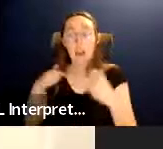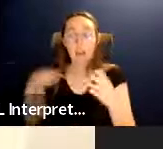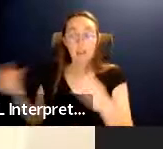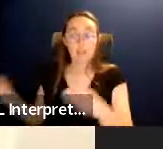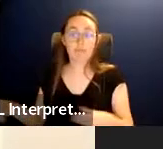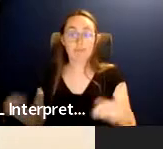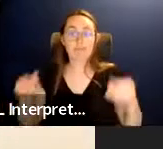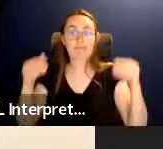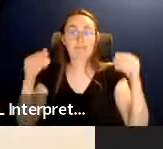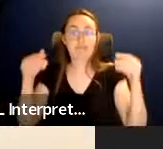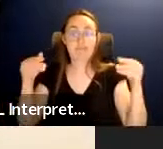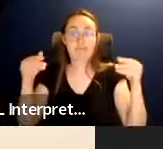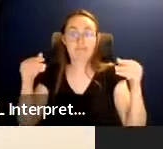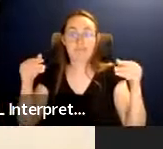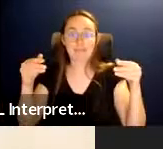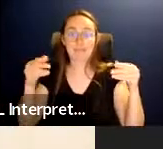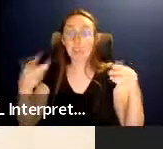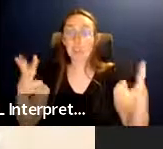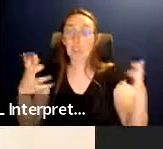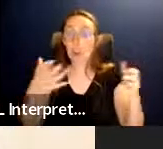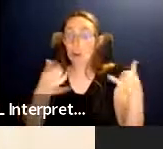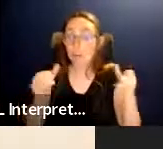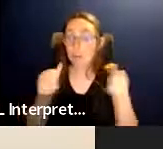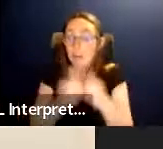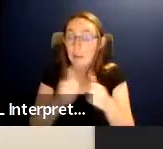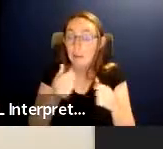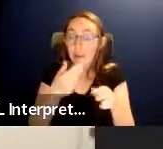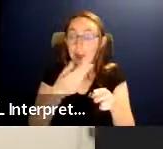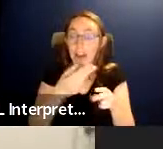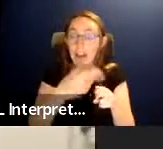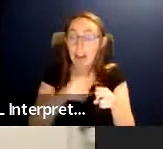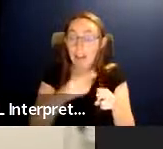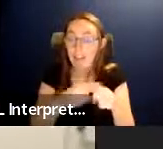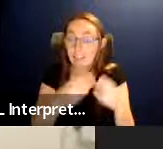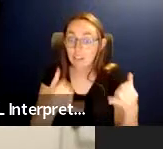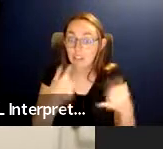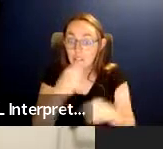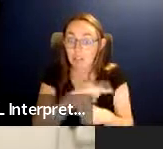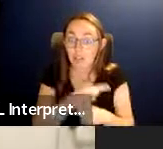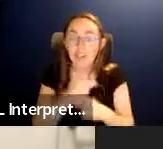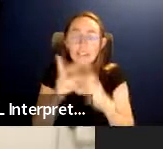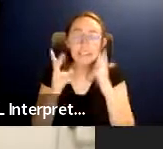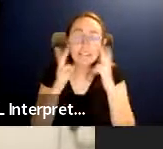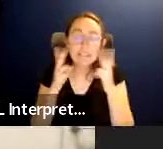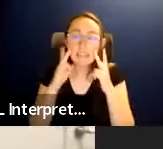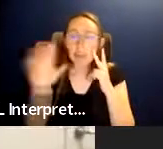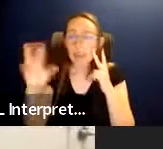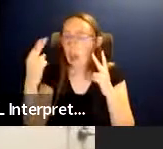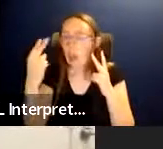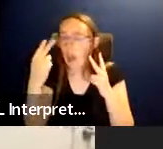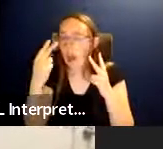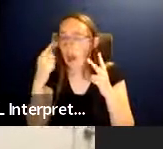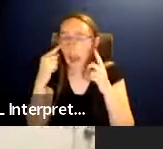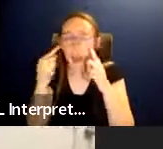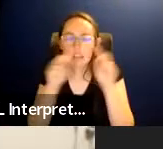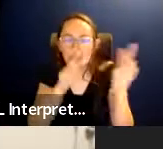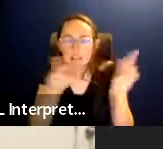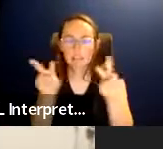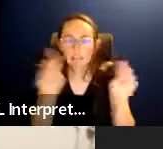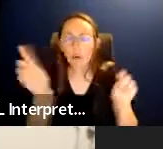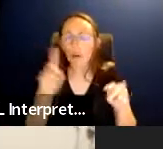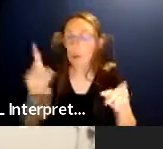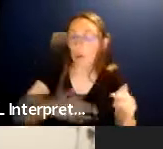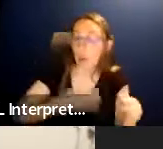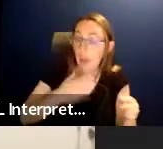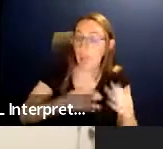going, okay, do you want to play with knives today? And then I would see where the person's eyes go, or let me know if you're happy or sad. And